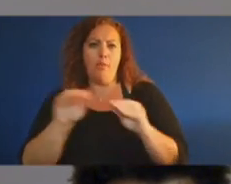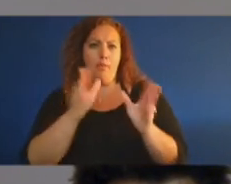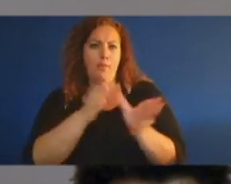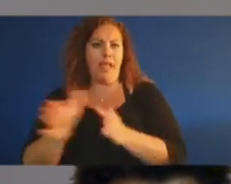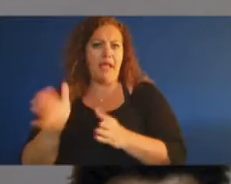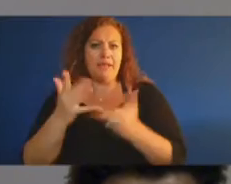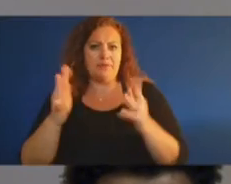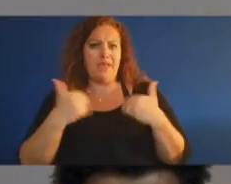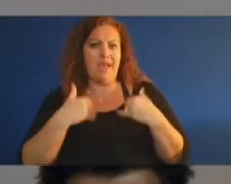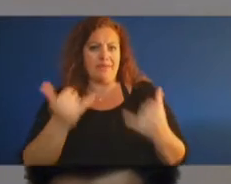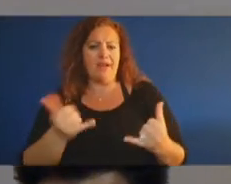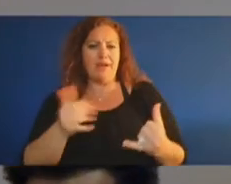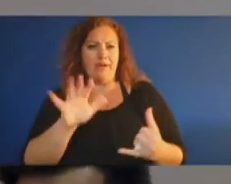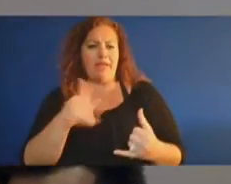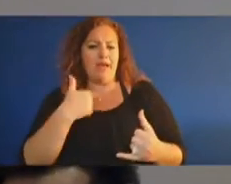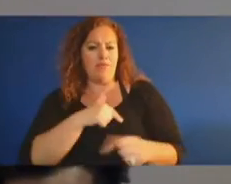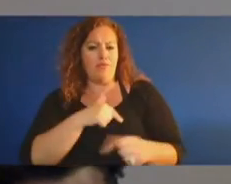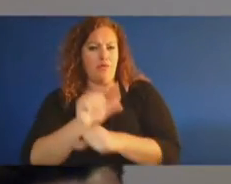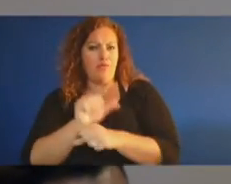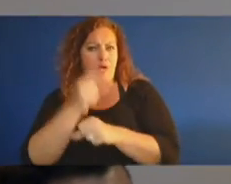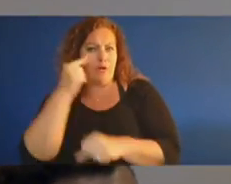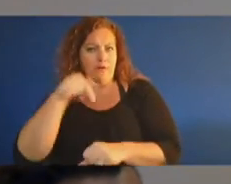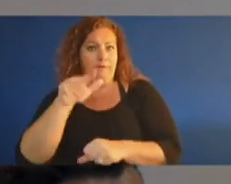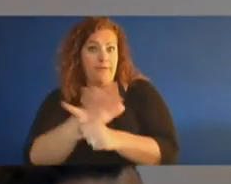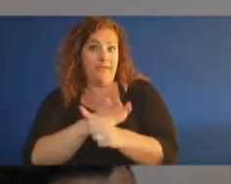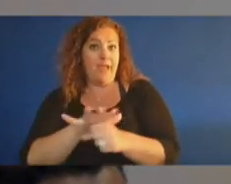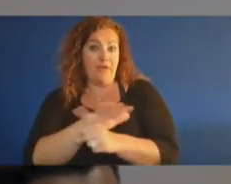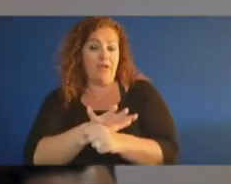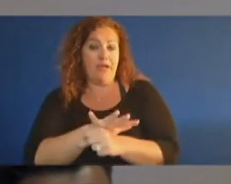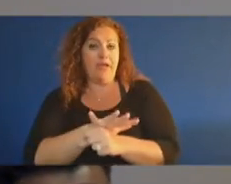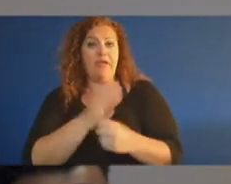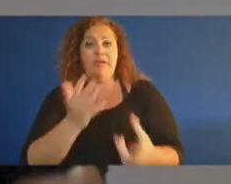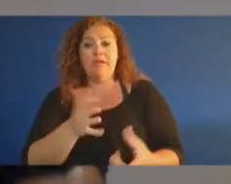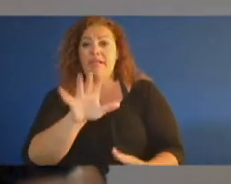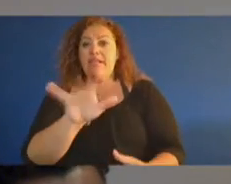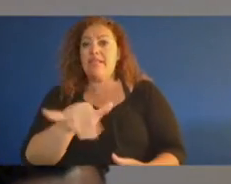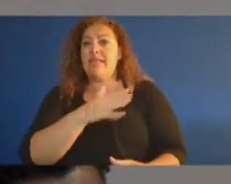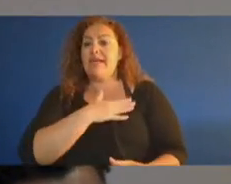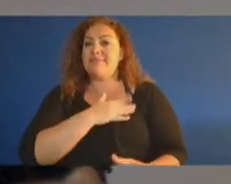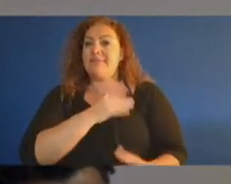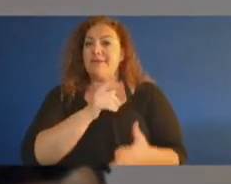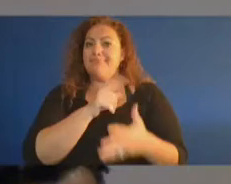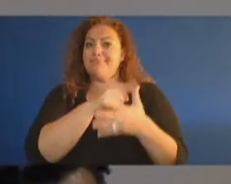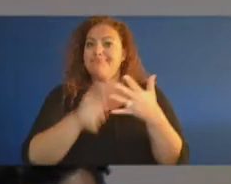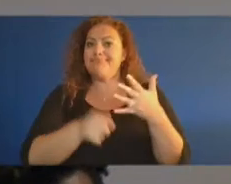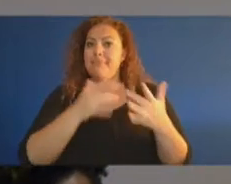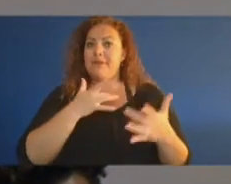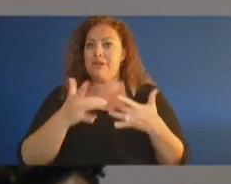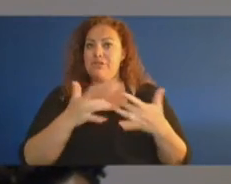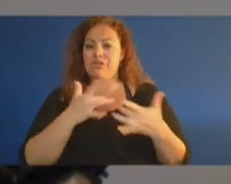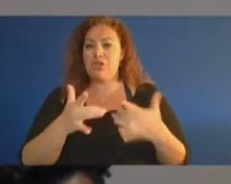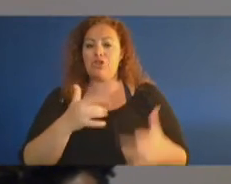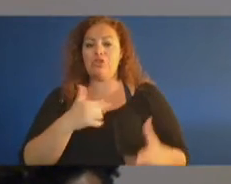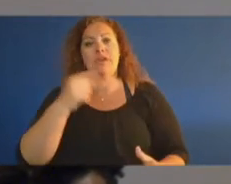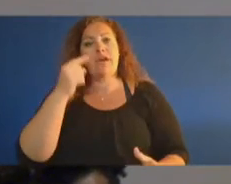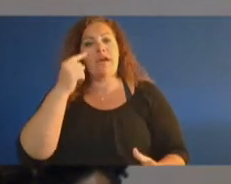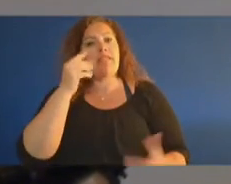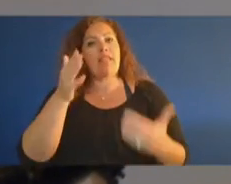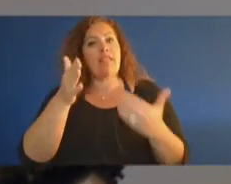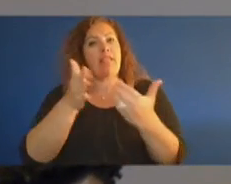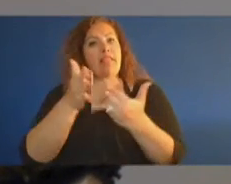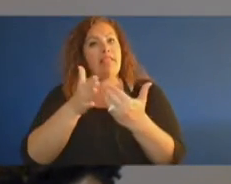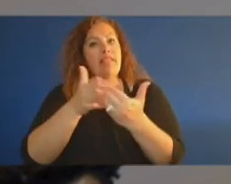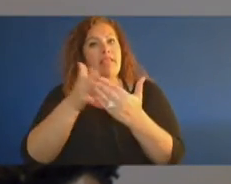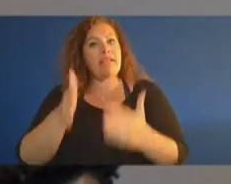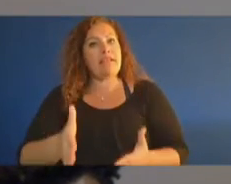right now that we're working on for this area so those are my main concerns I think the the neighbors um